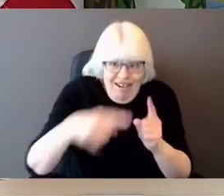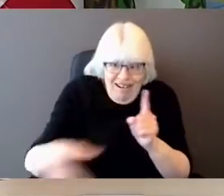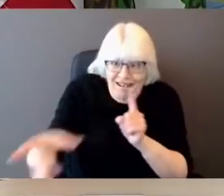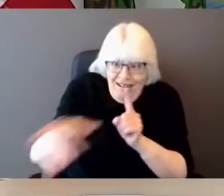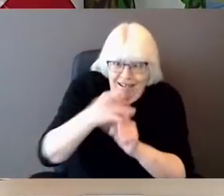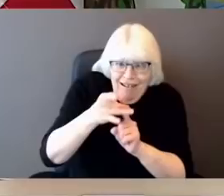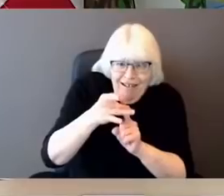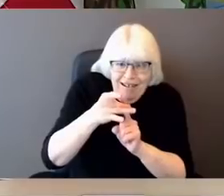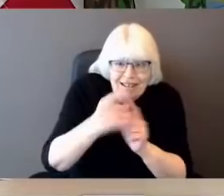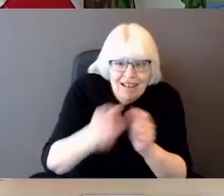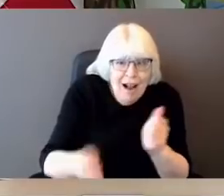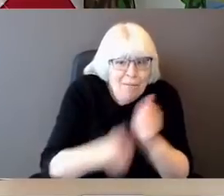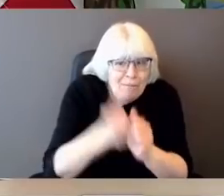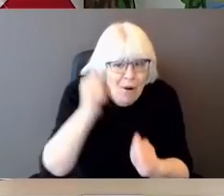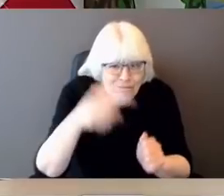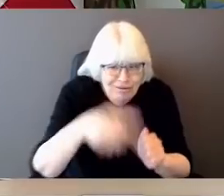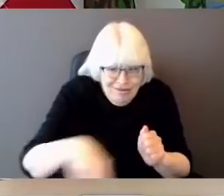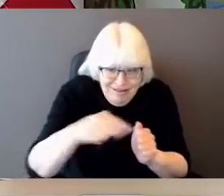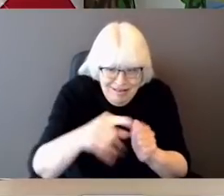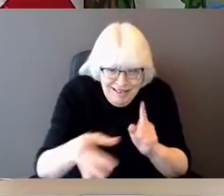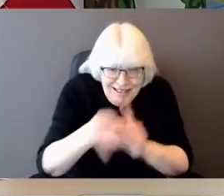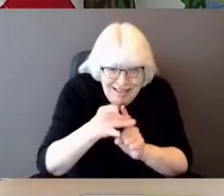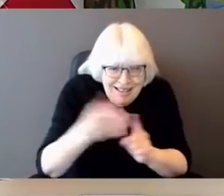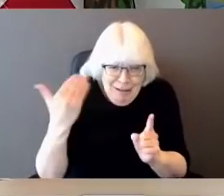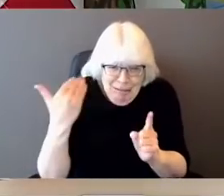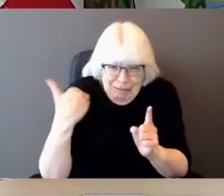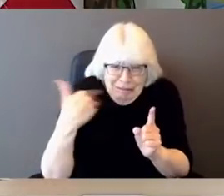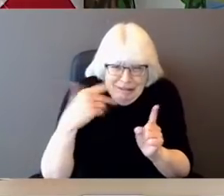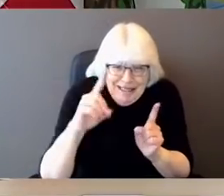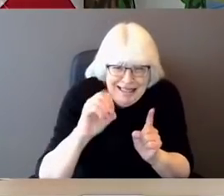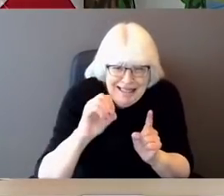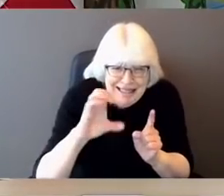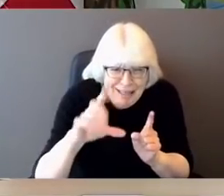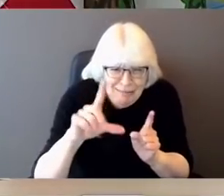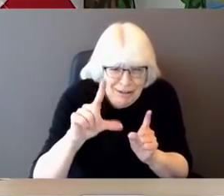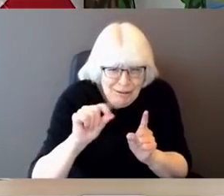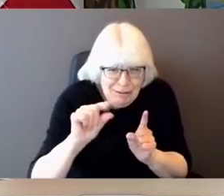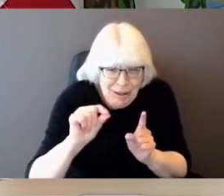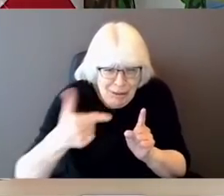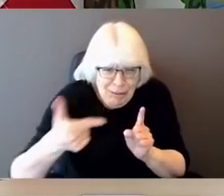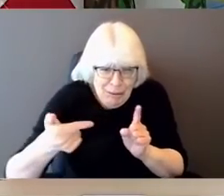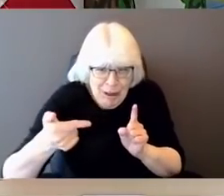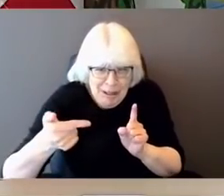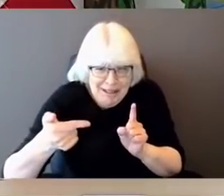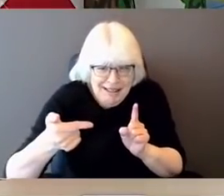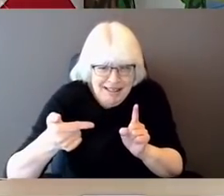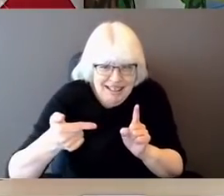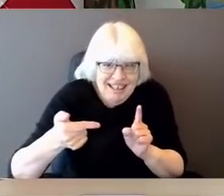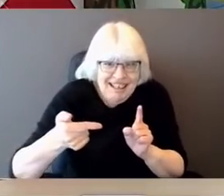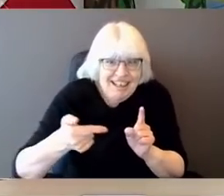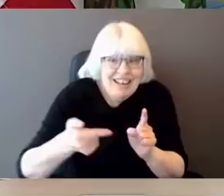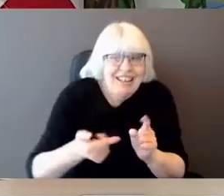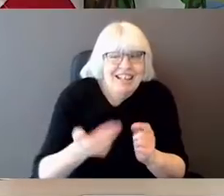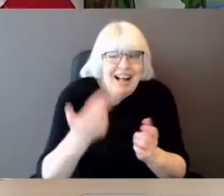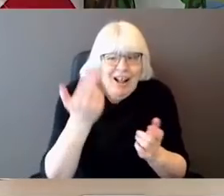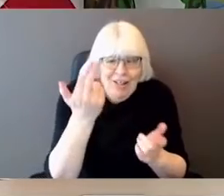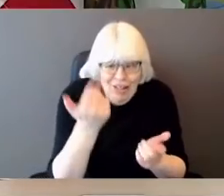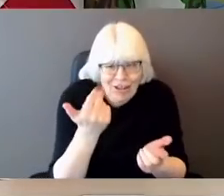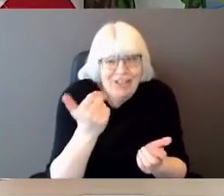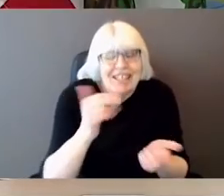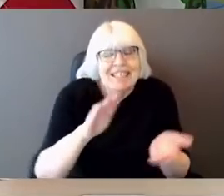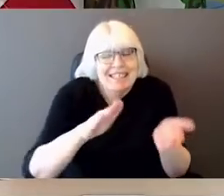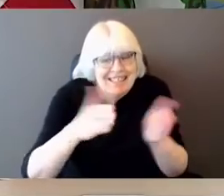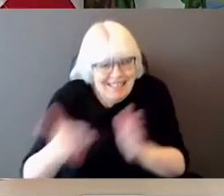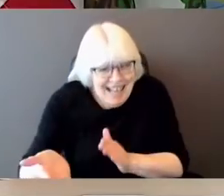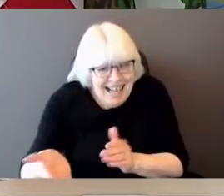hospital care, 8 in the ICU, and a total of 13 deaths. The most vulnerable